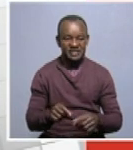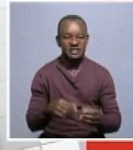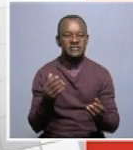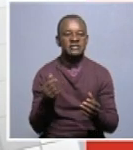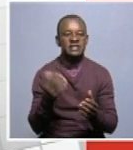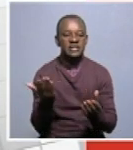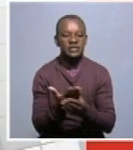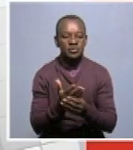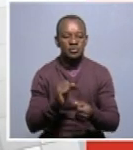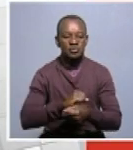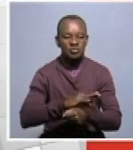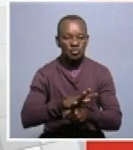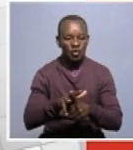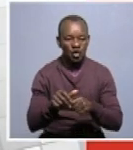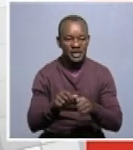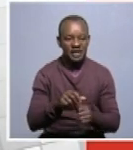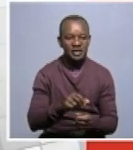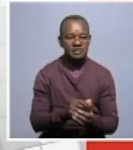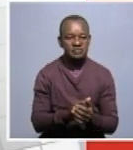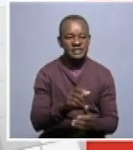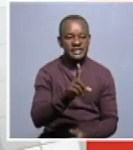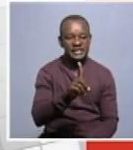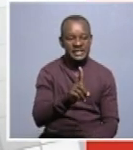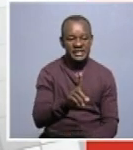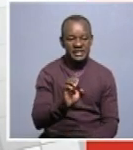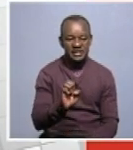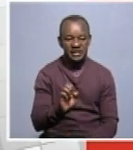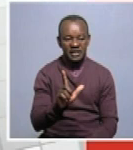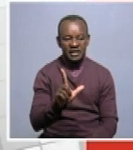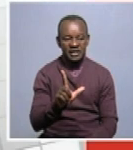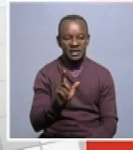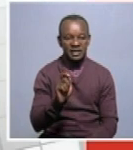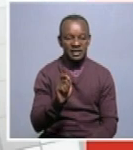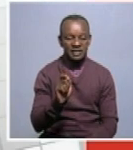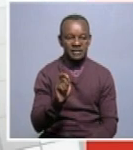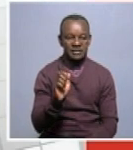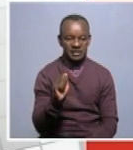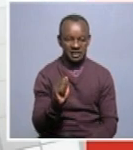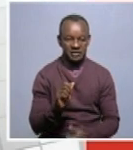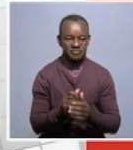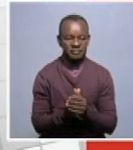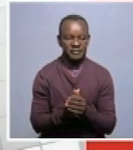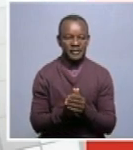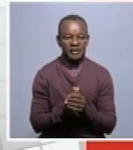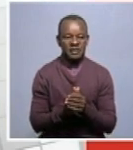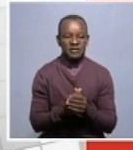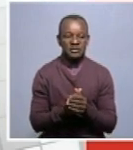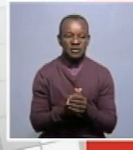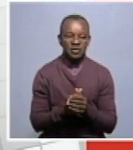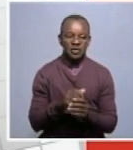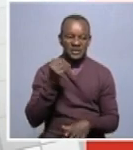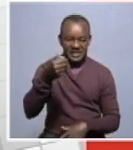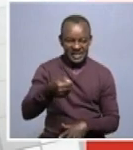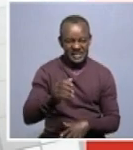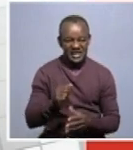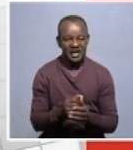especially very good protection against severe illness, hospitalization, and death. And